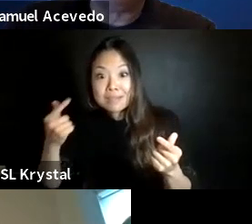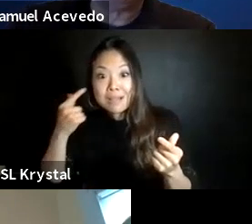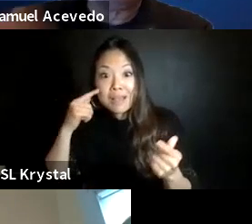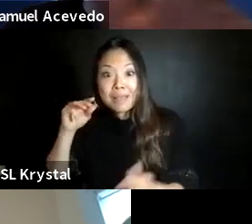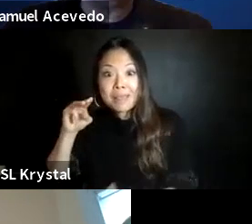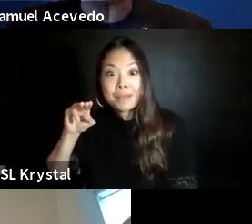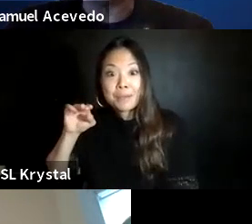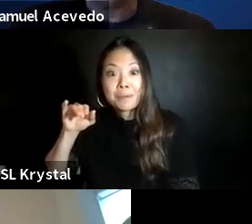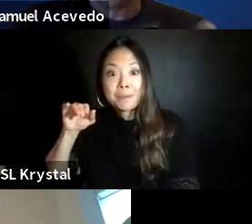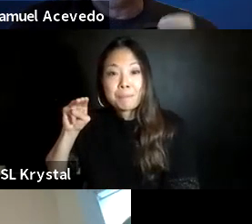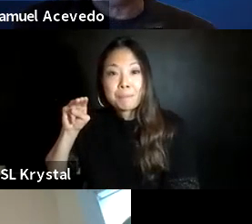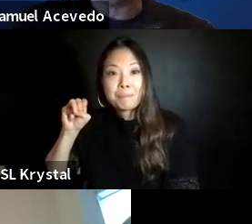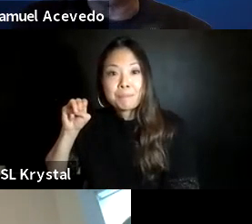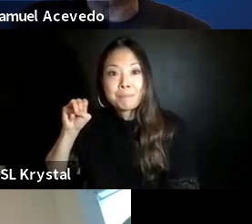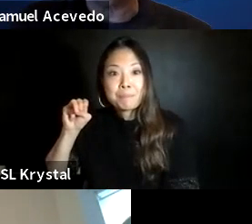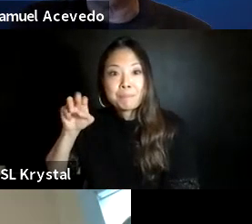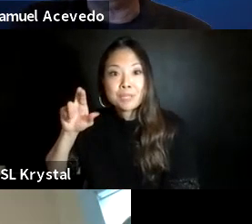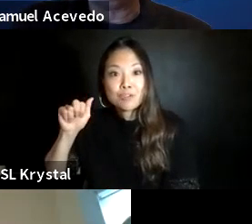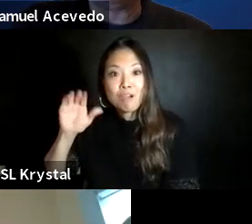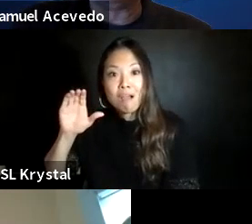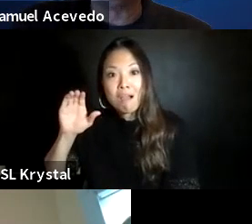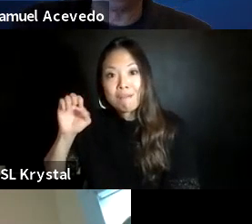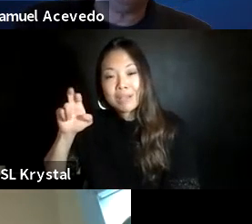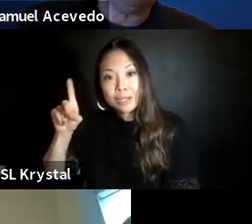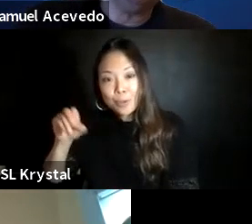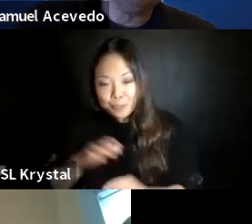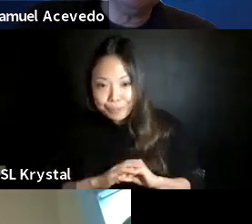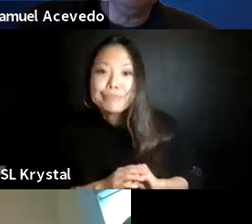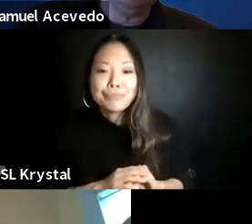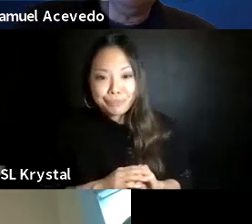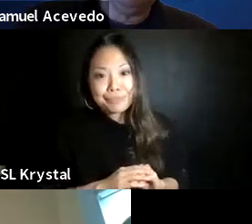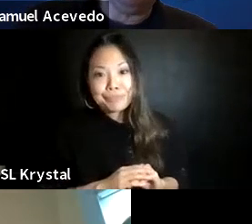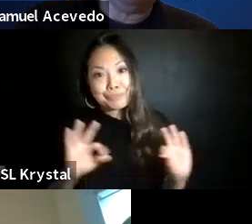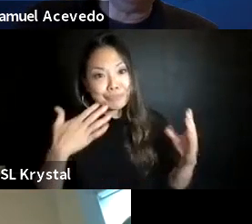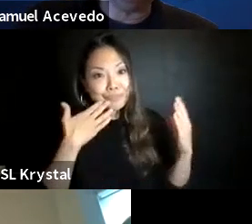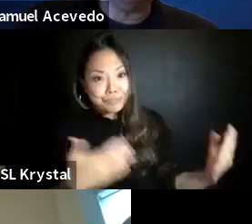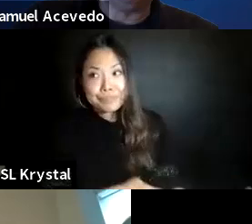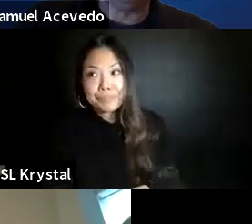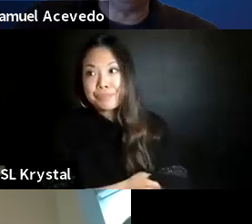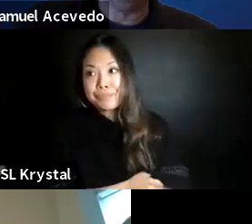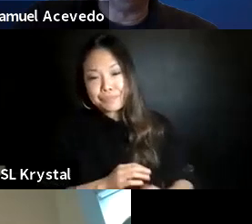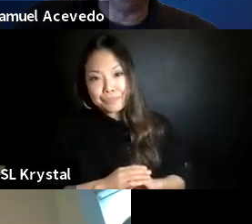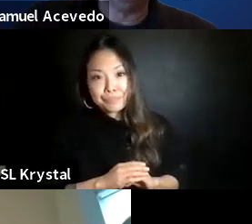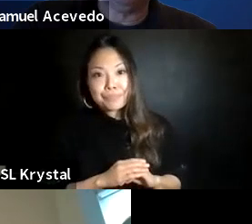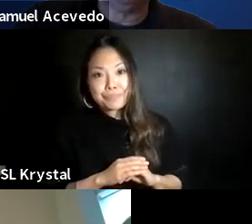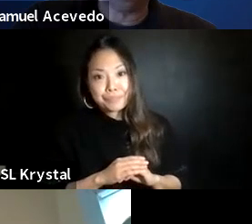Yes, thank you, Mr. Contemplazis. Just sort of going back to to